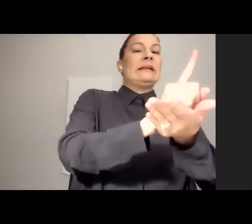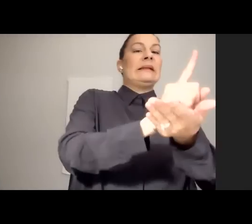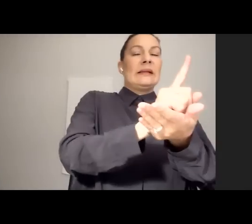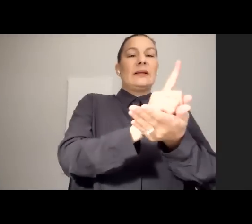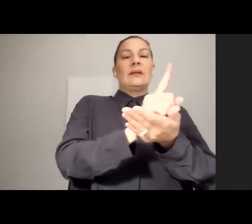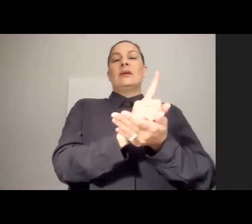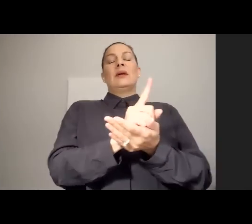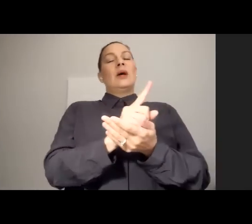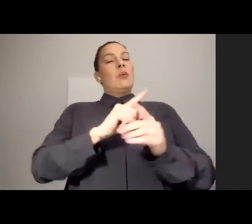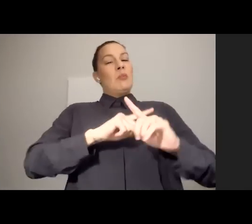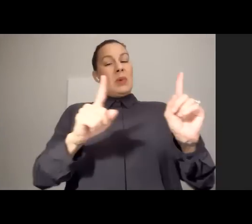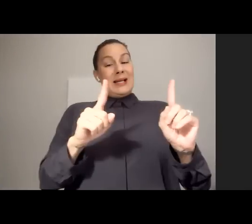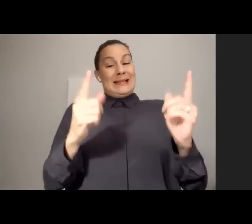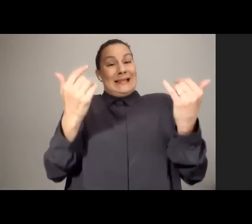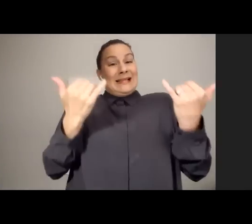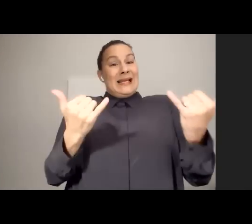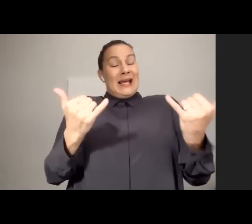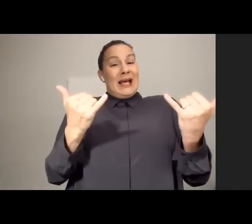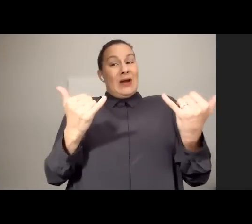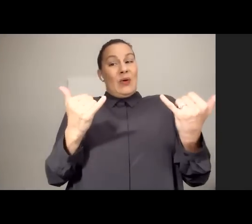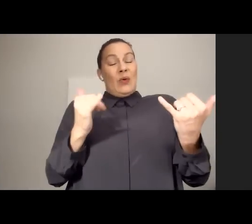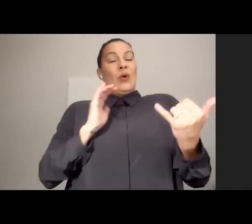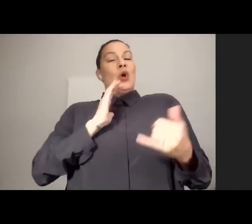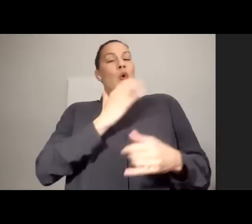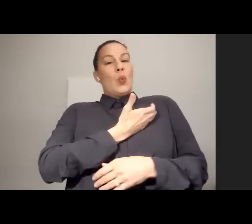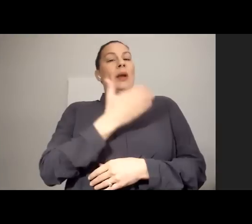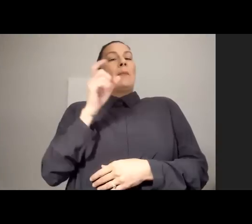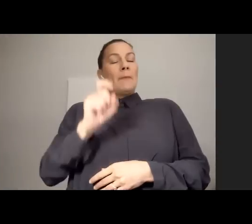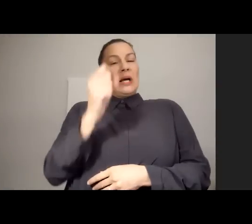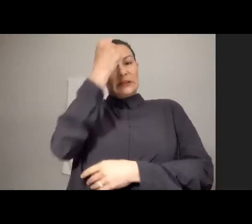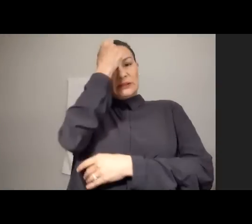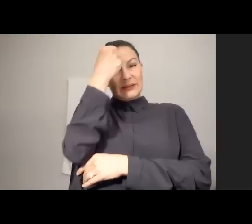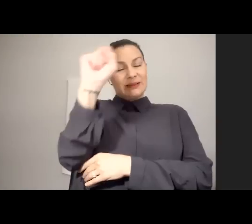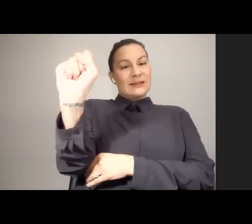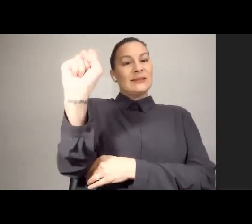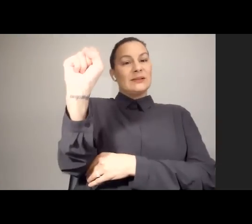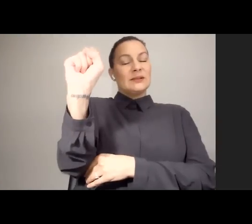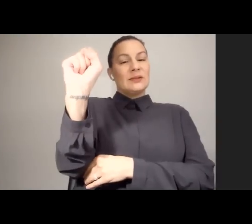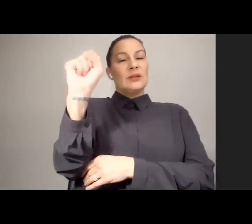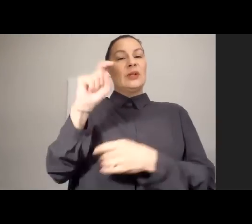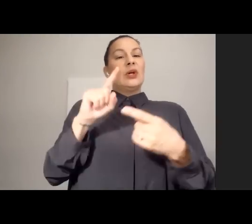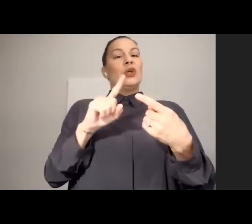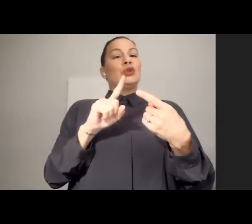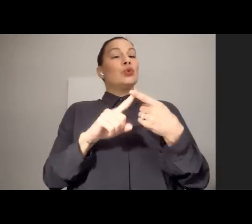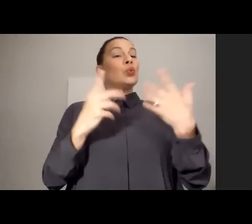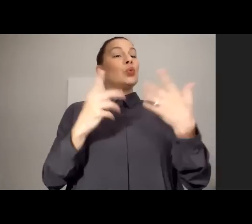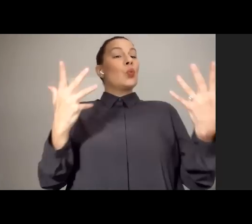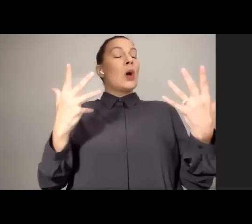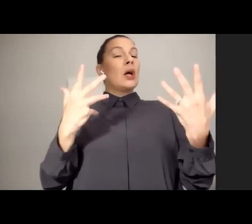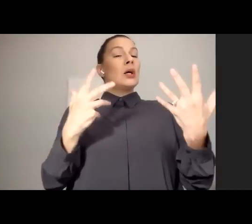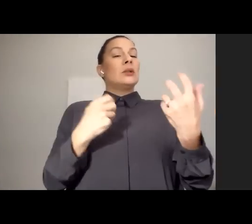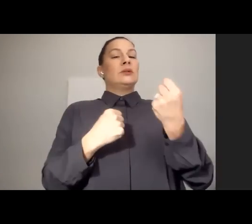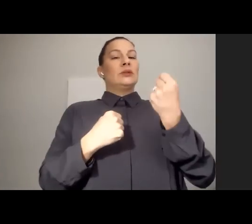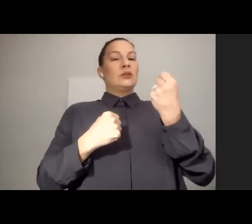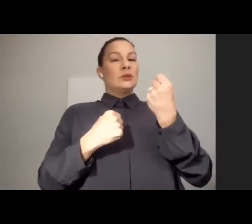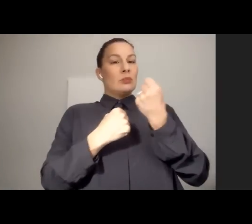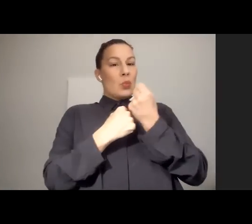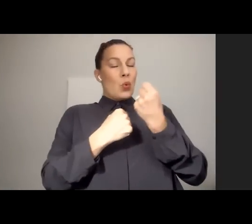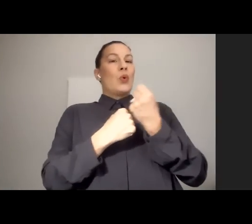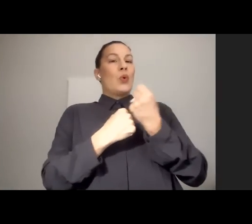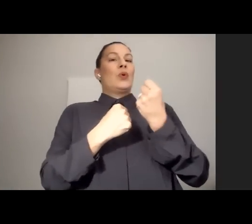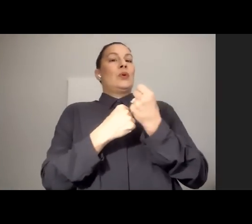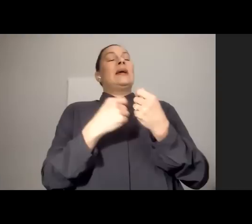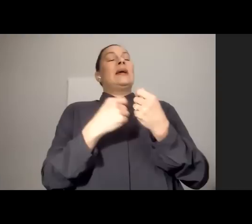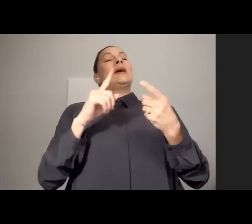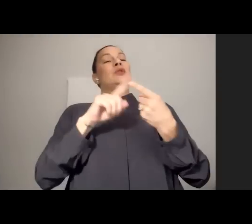that sex work criminalization and anti-sex work stigma were invented to uphold the same white supremacy that continues